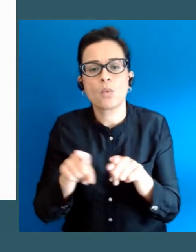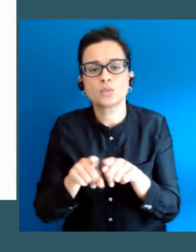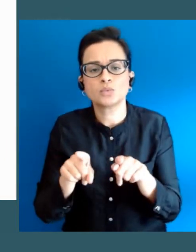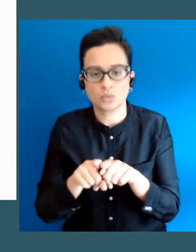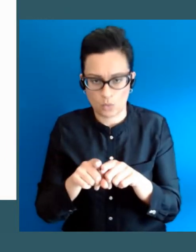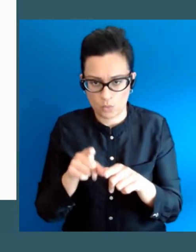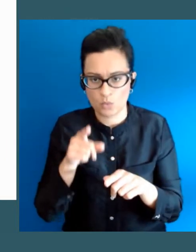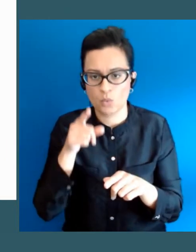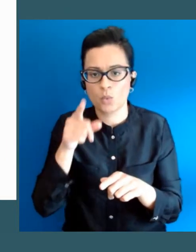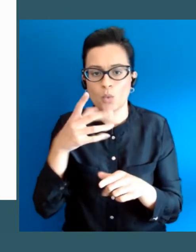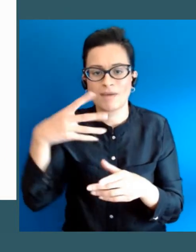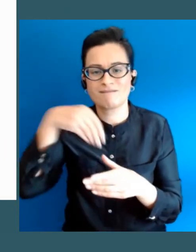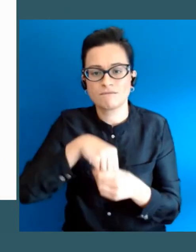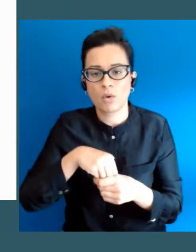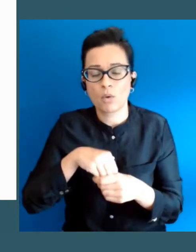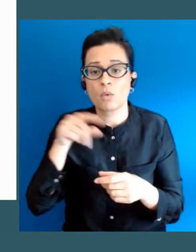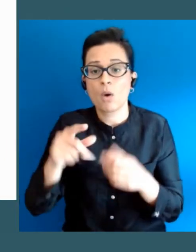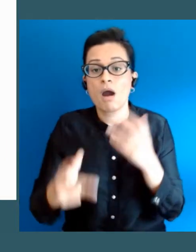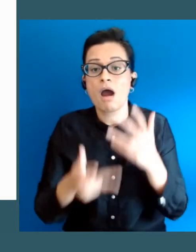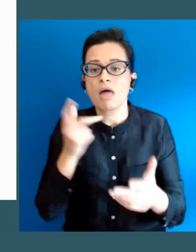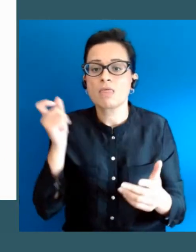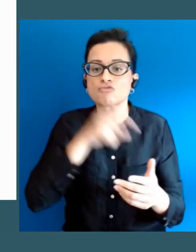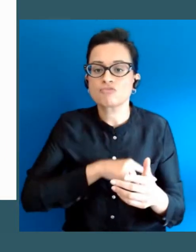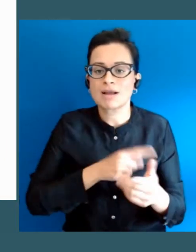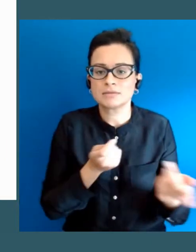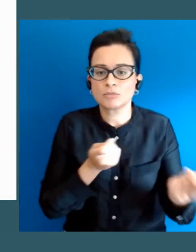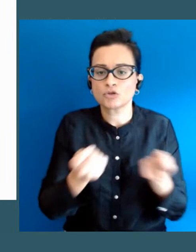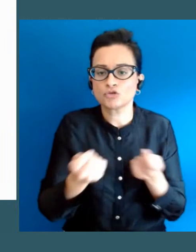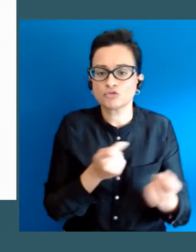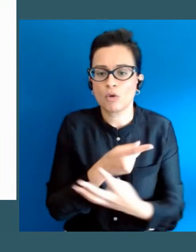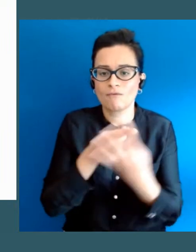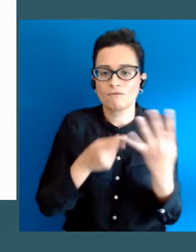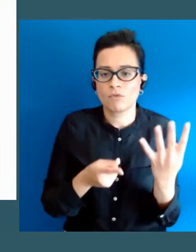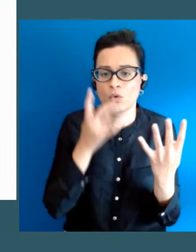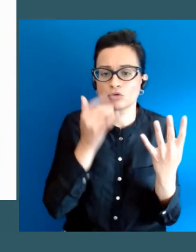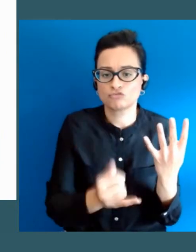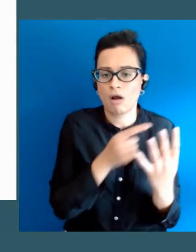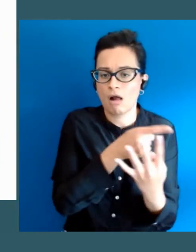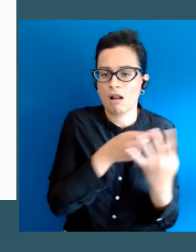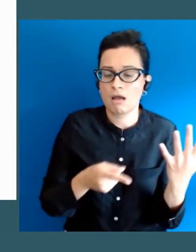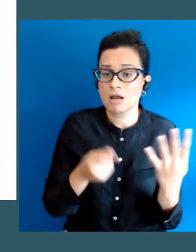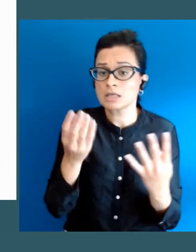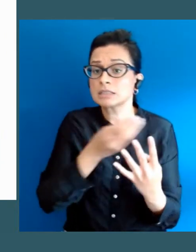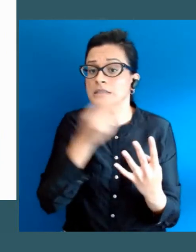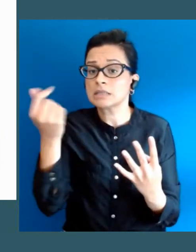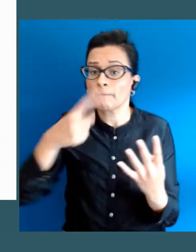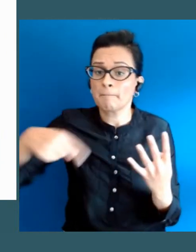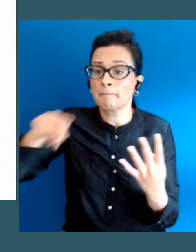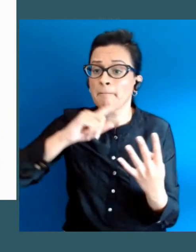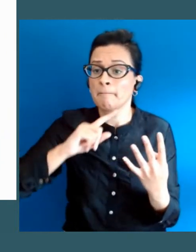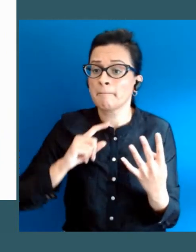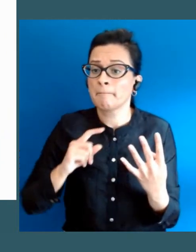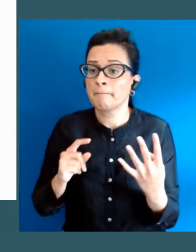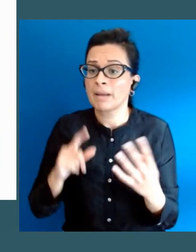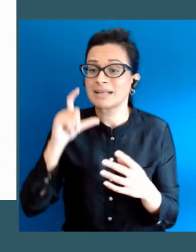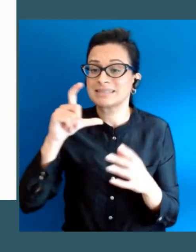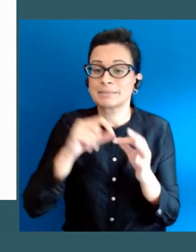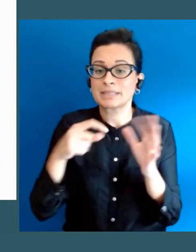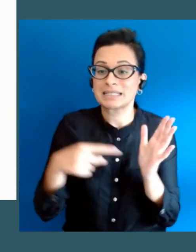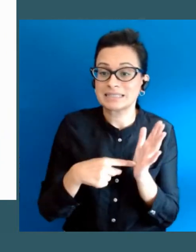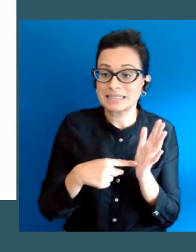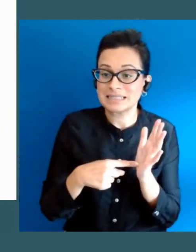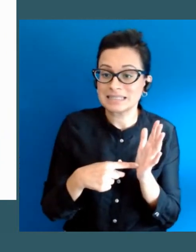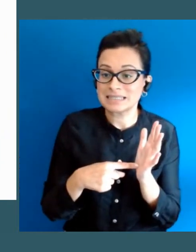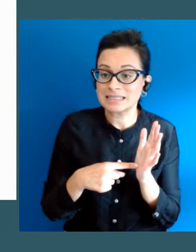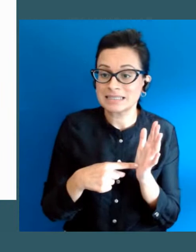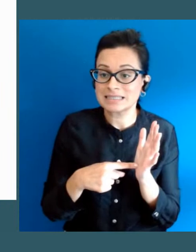other randomized control trials. So some of these are CBT based workshops. So one